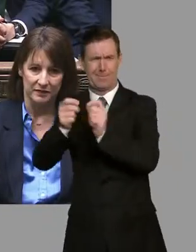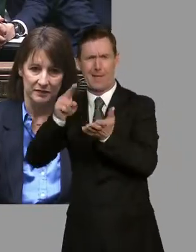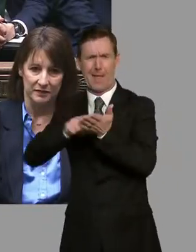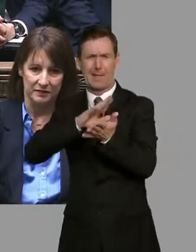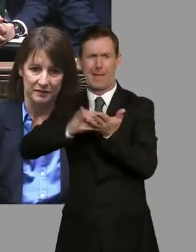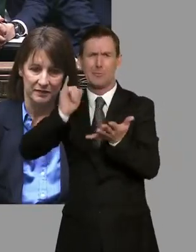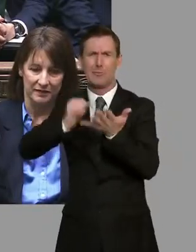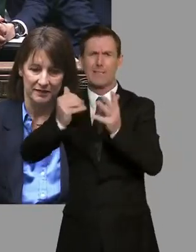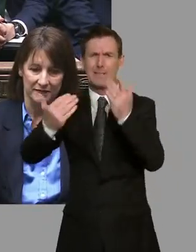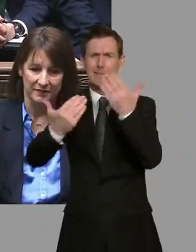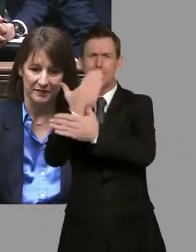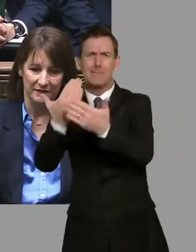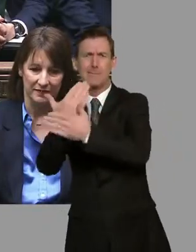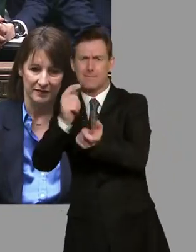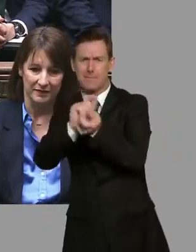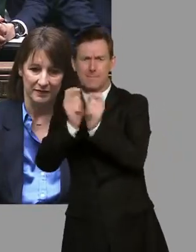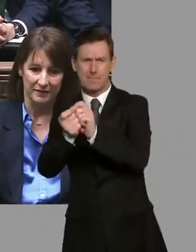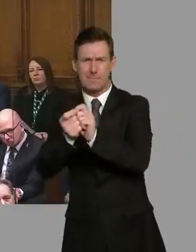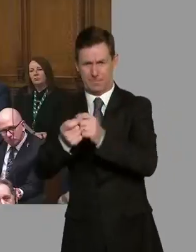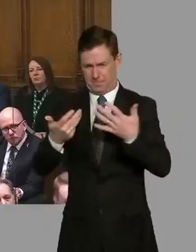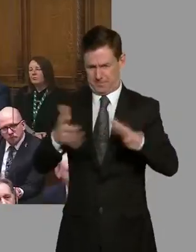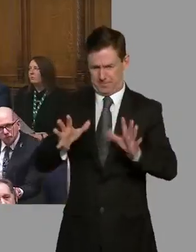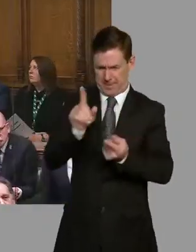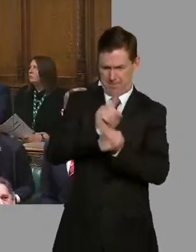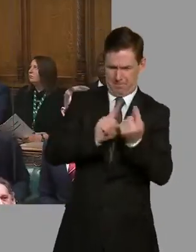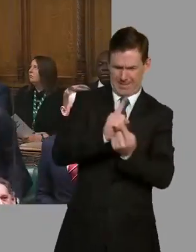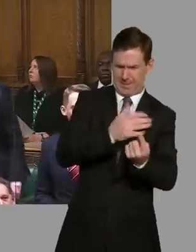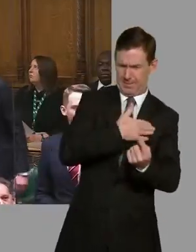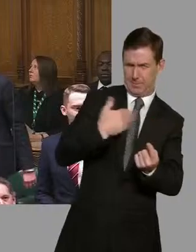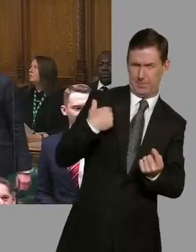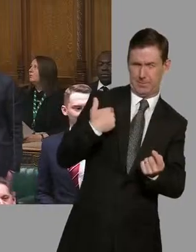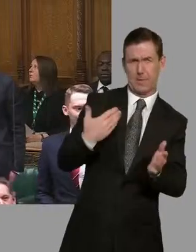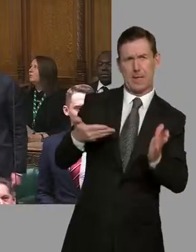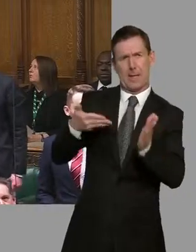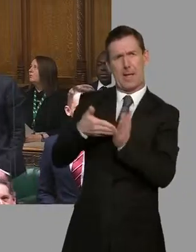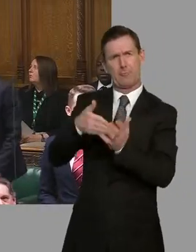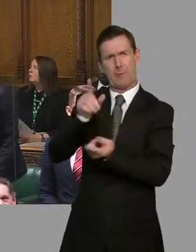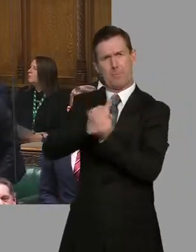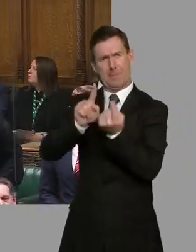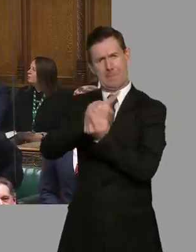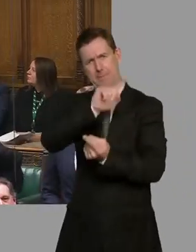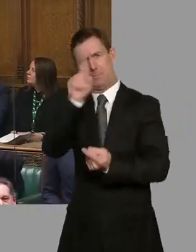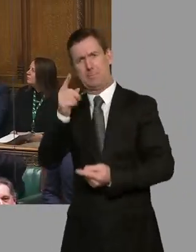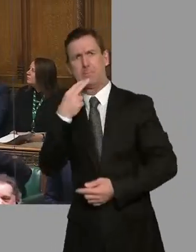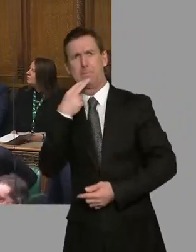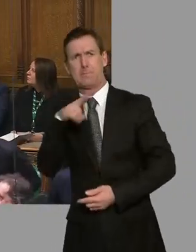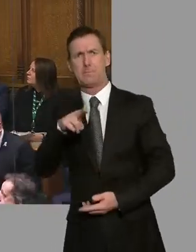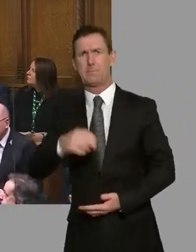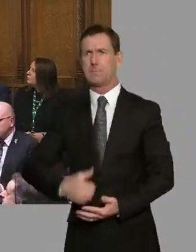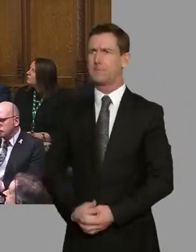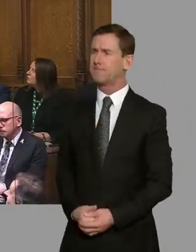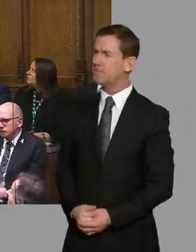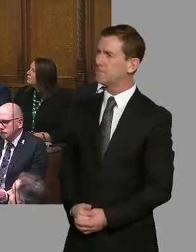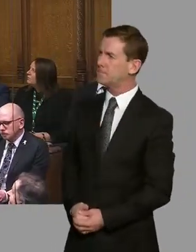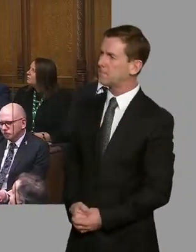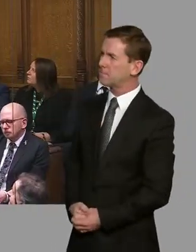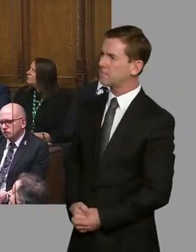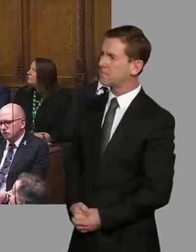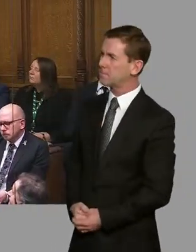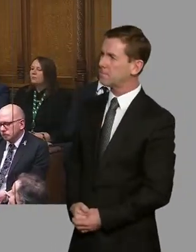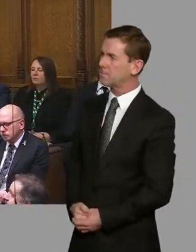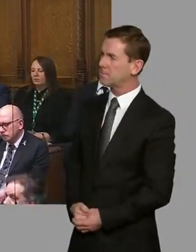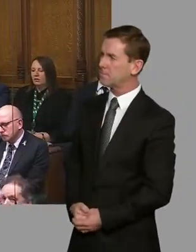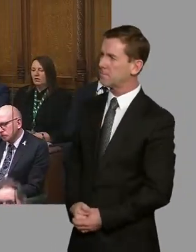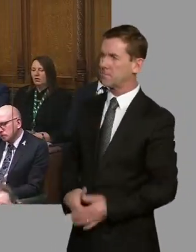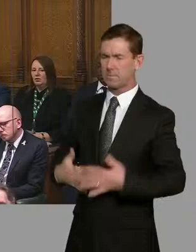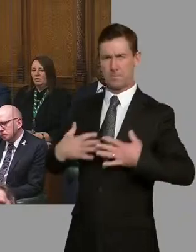I shall have further such meetings later today. On behalf of everyone in Southwark, and I hope the whole House, can I offer the Prime Minister condolences on the loss of his